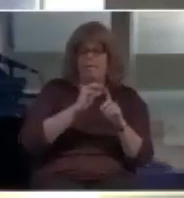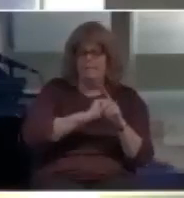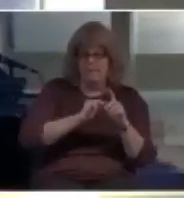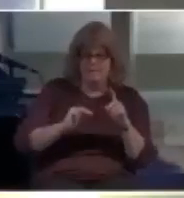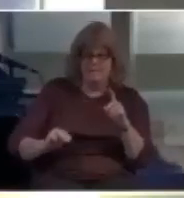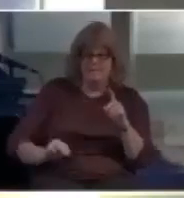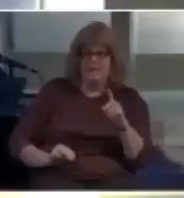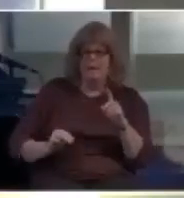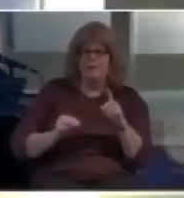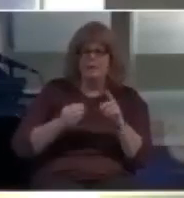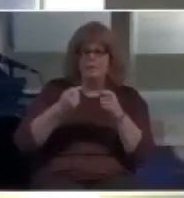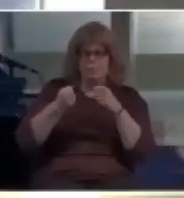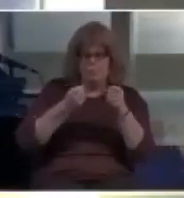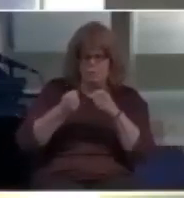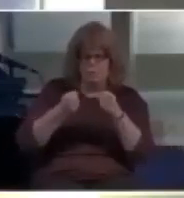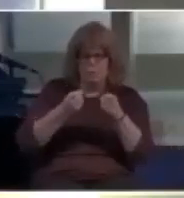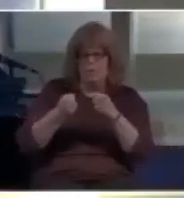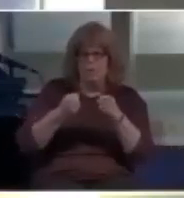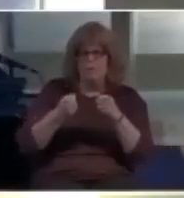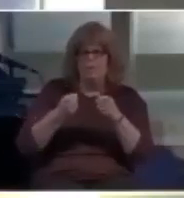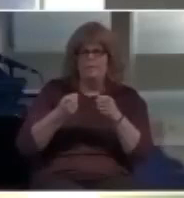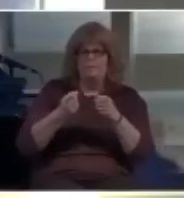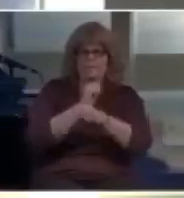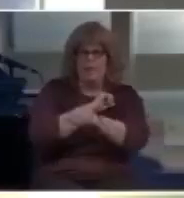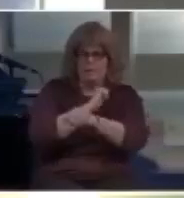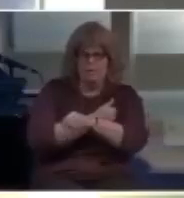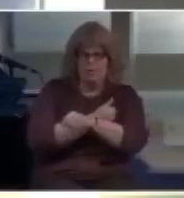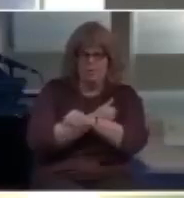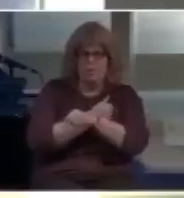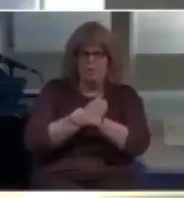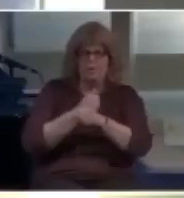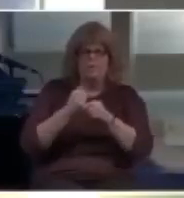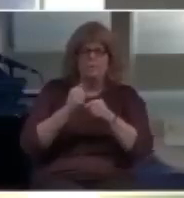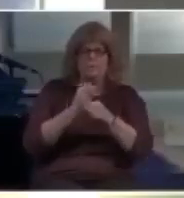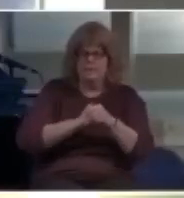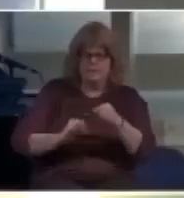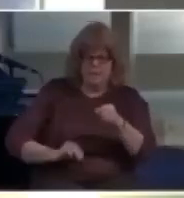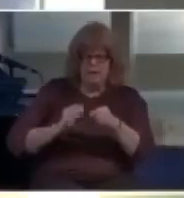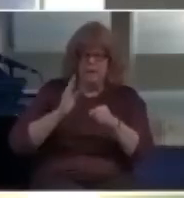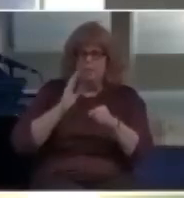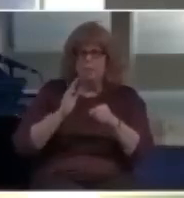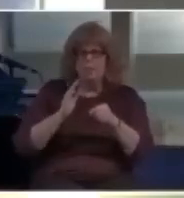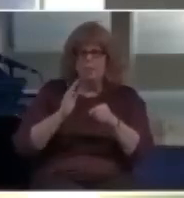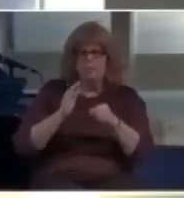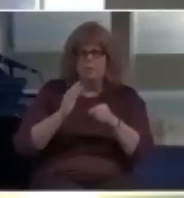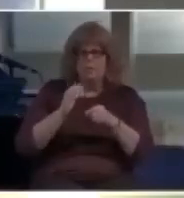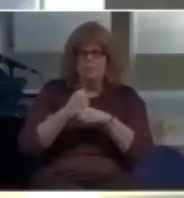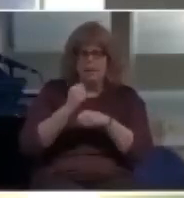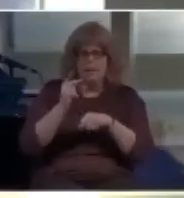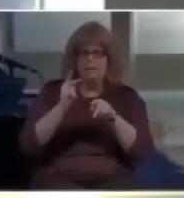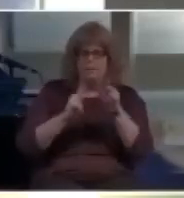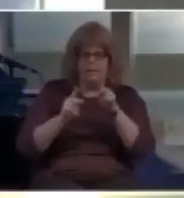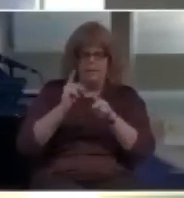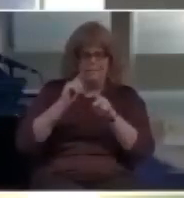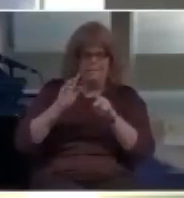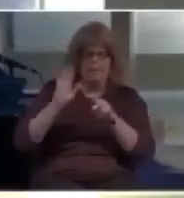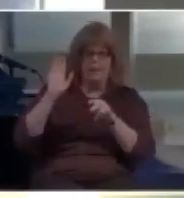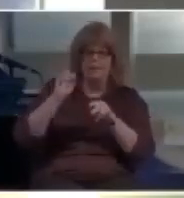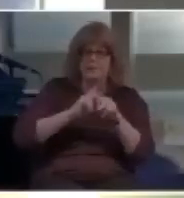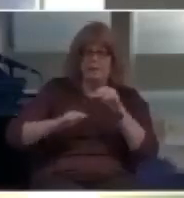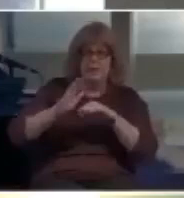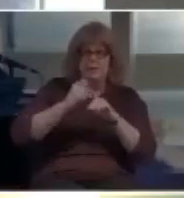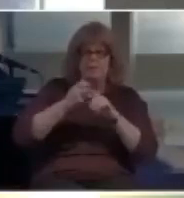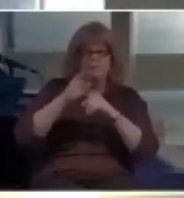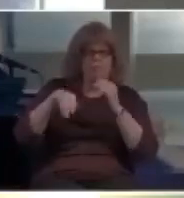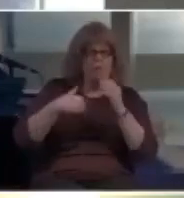Messiah's rule and reign and authority, that he is going to raise up citizens for his kingdom from all